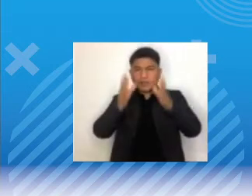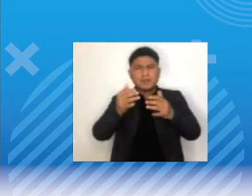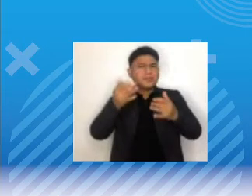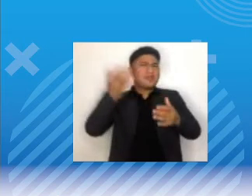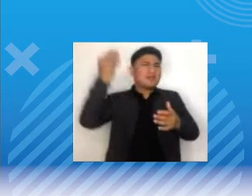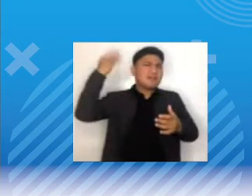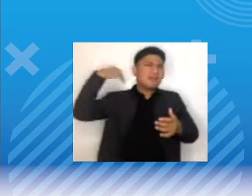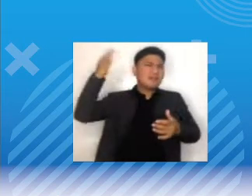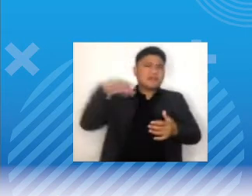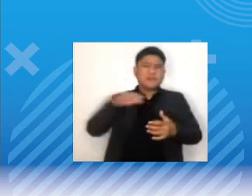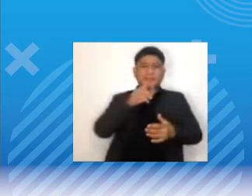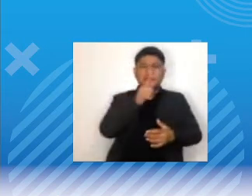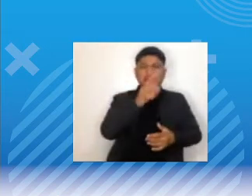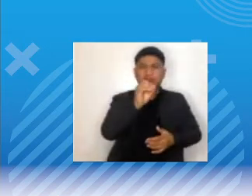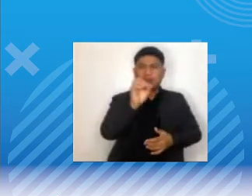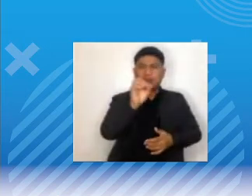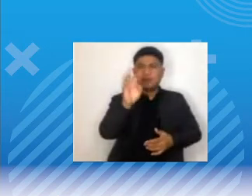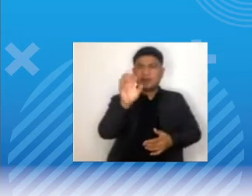2015,